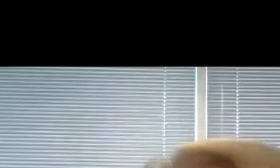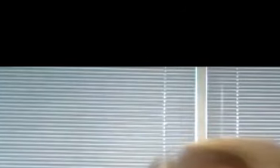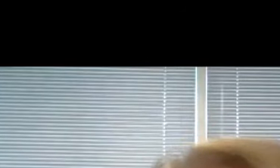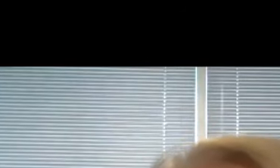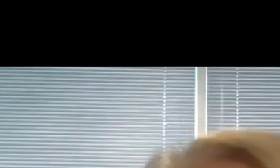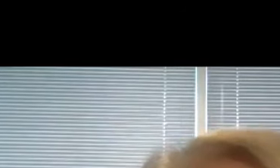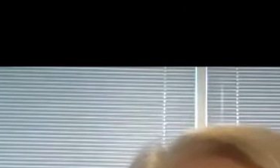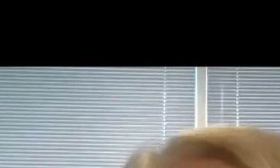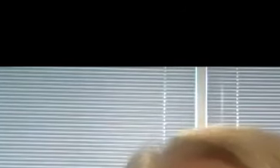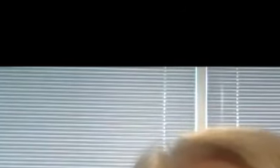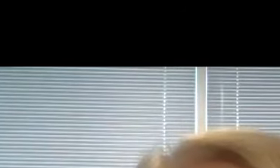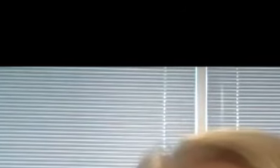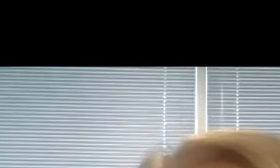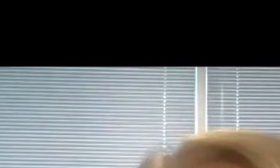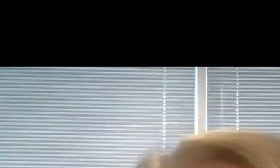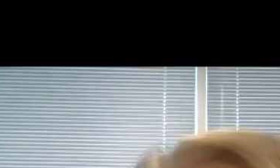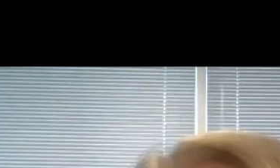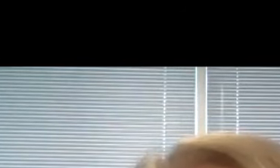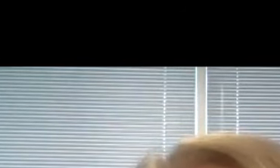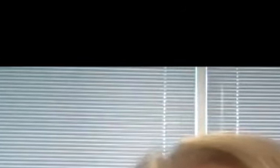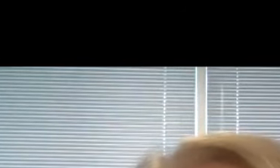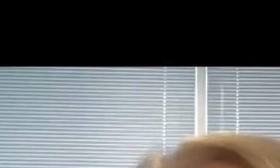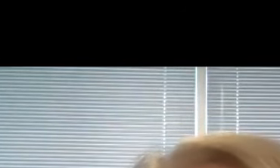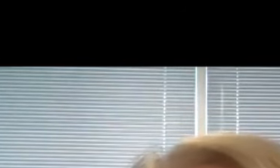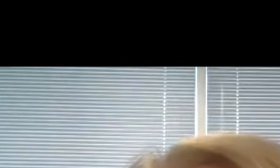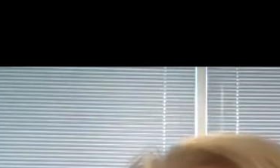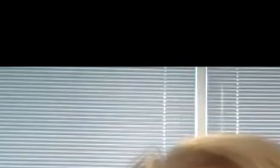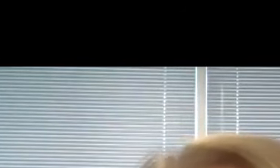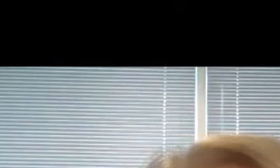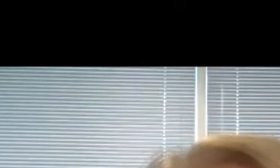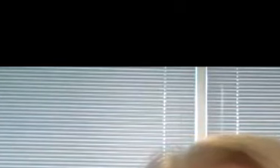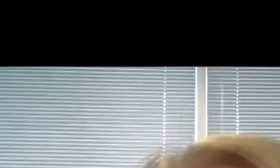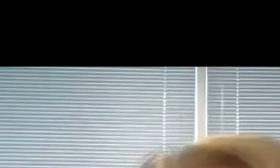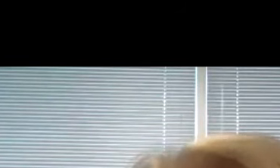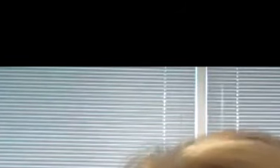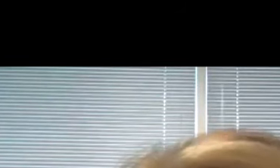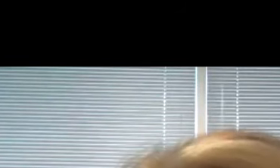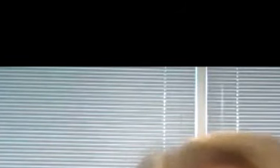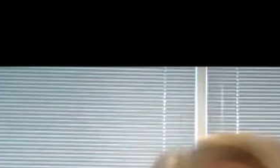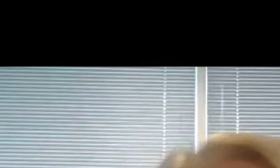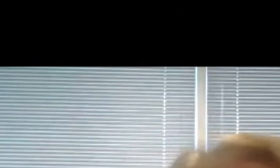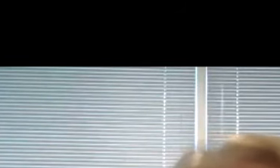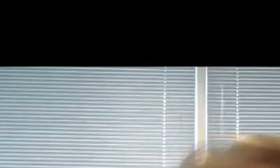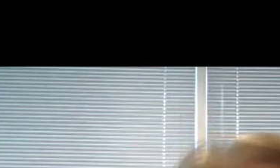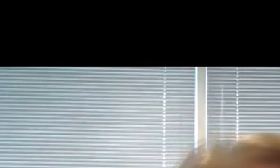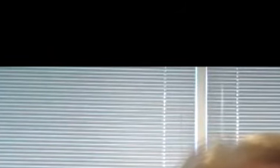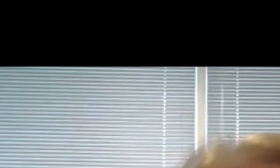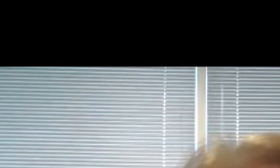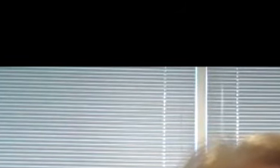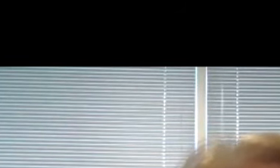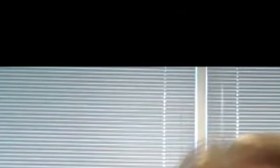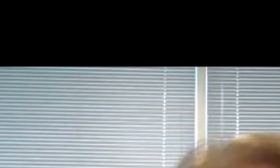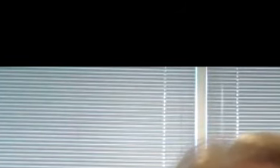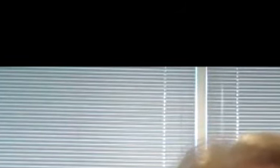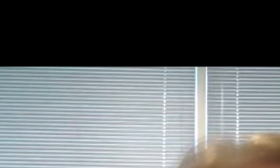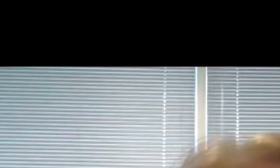Sure. The conference phone, we typically do dial the conference phone into the Zoom meeting. What we have found is that